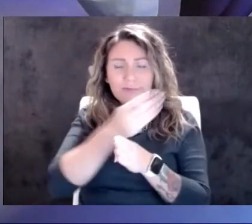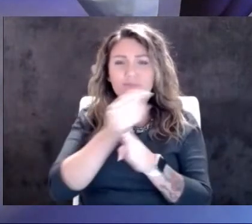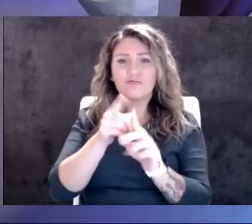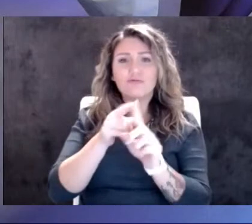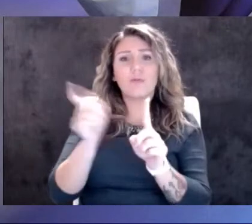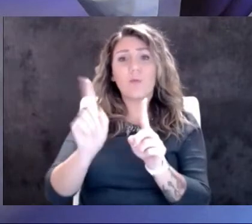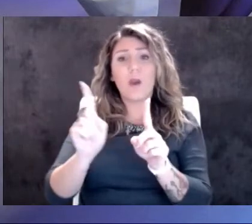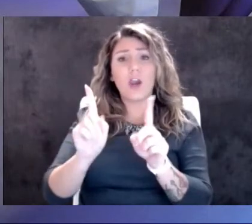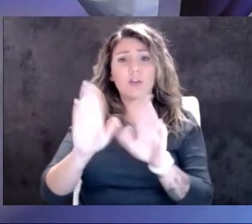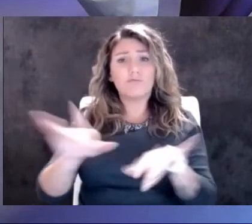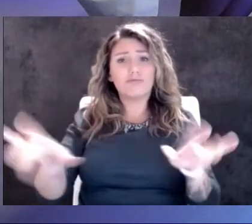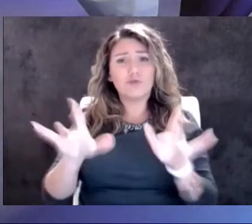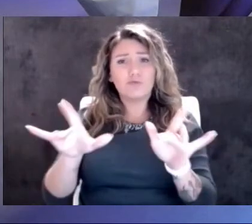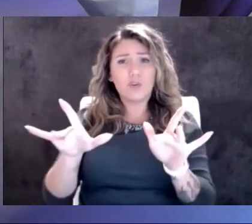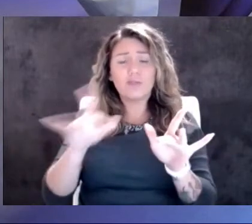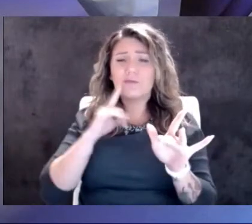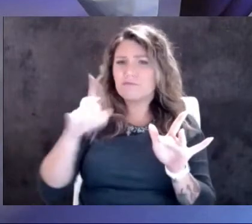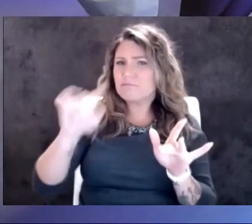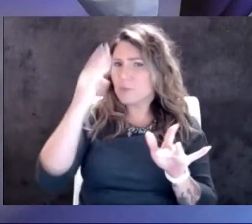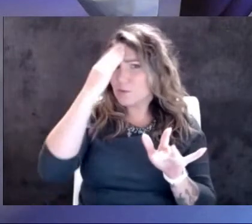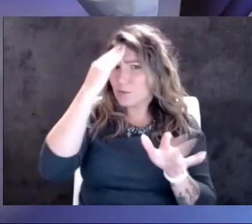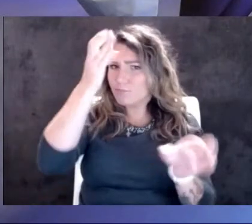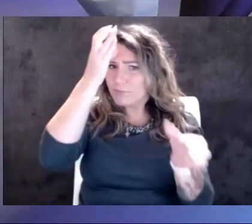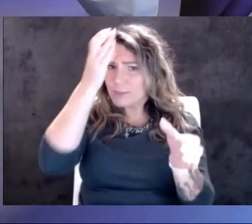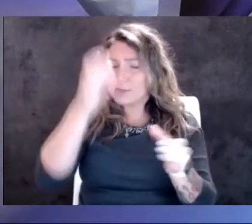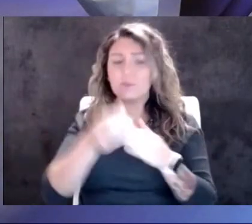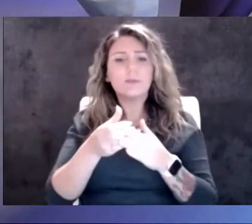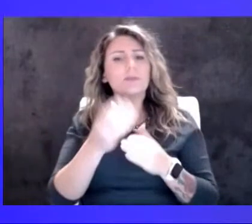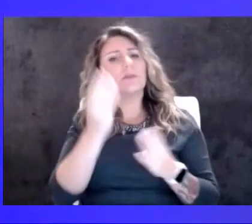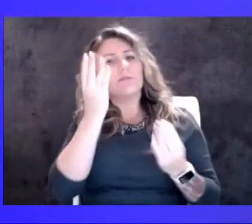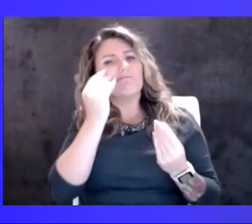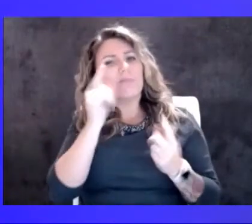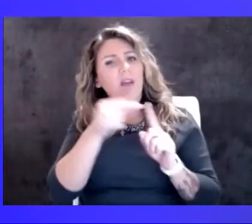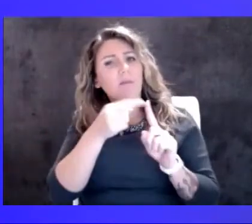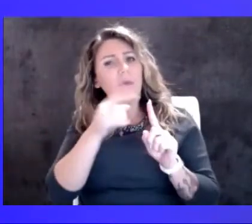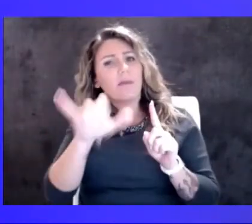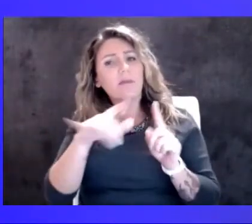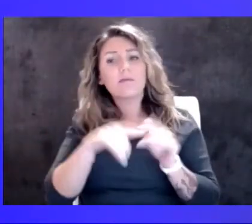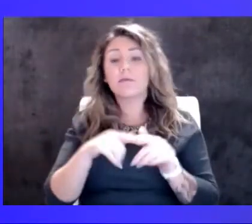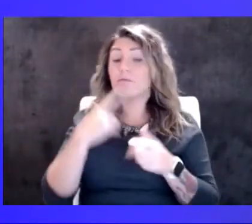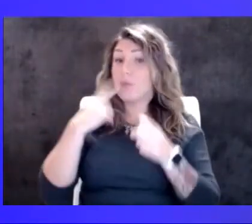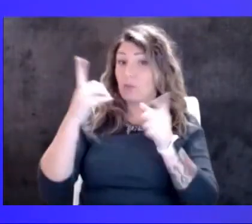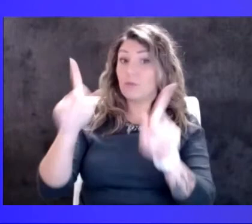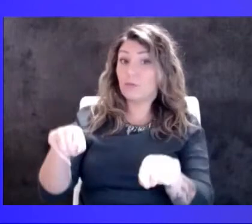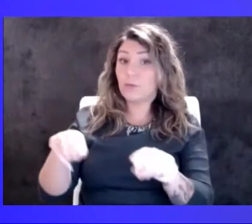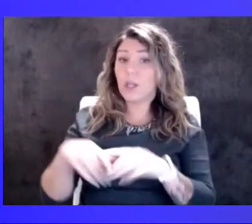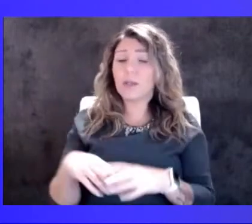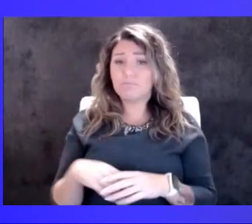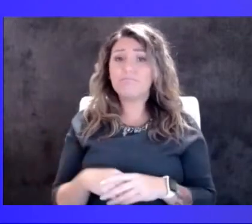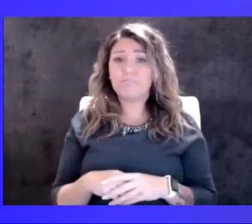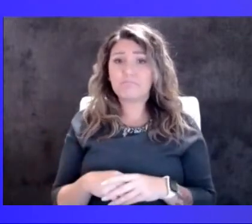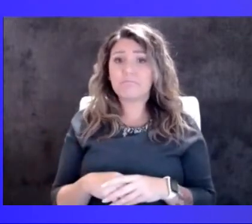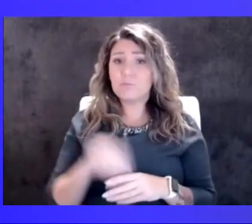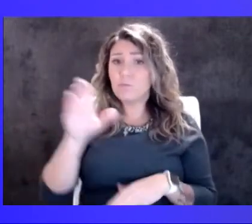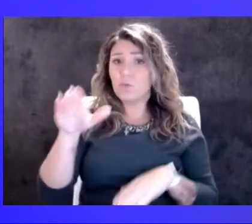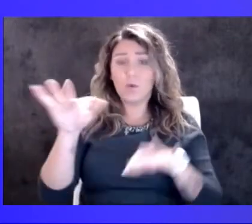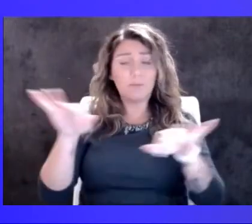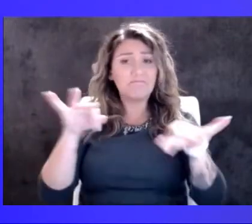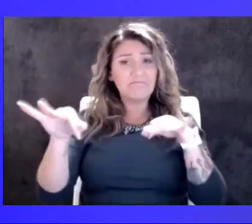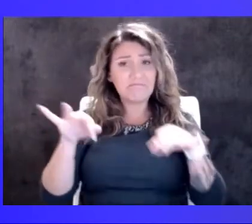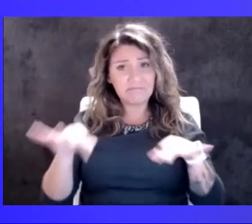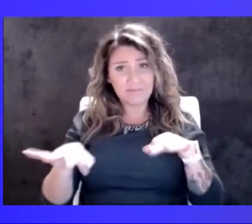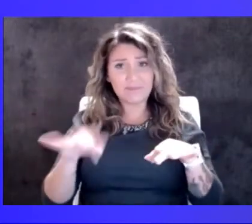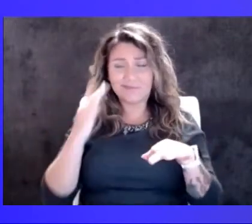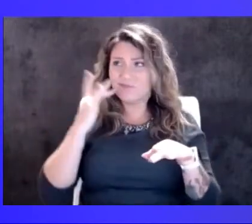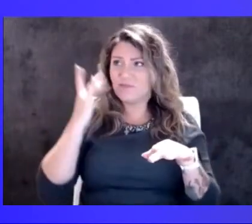this stuff. So what do you think about that 4th shot? Yeah, I think I agree with your explanation of, why this